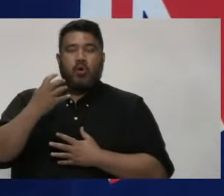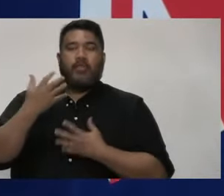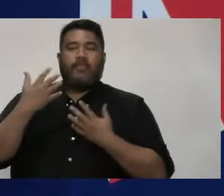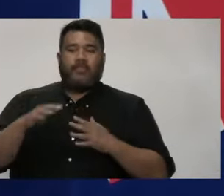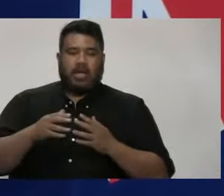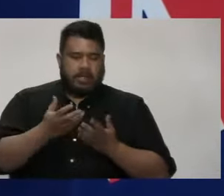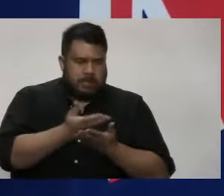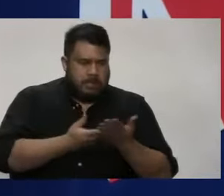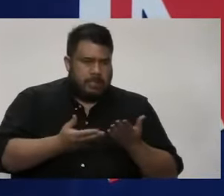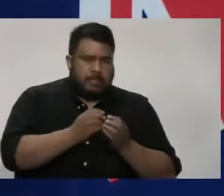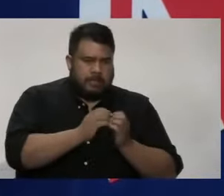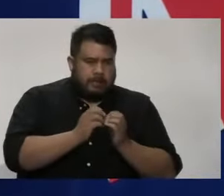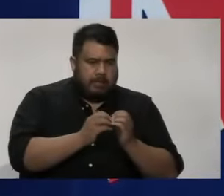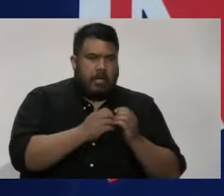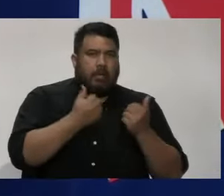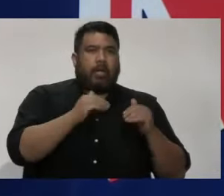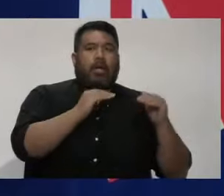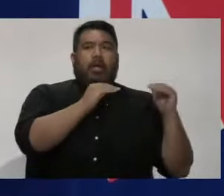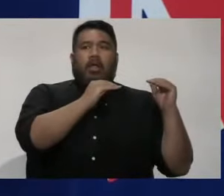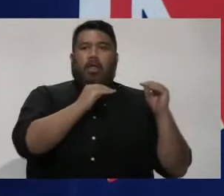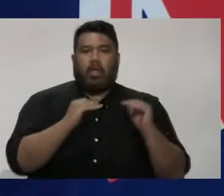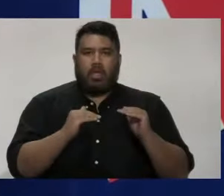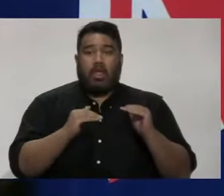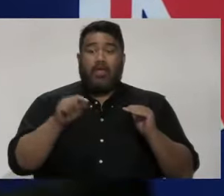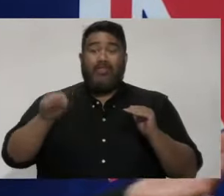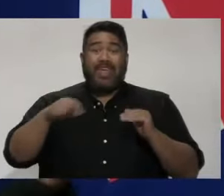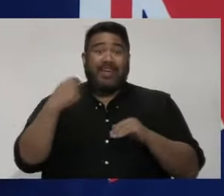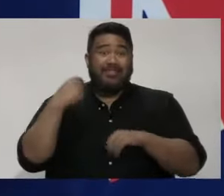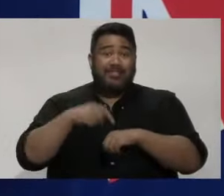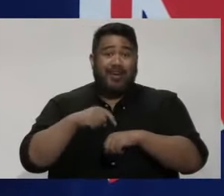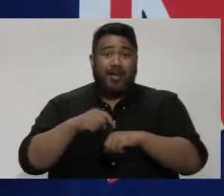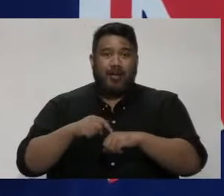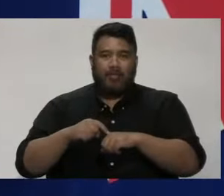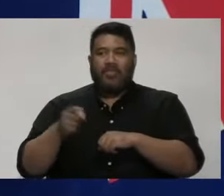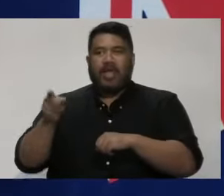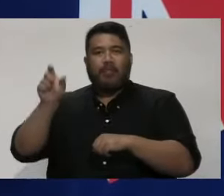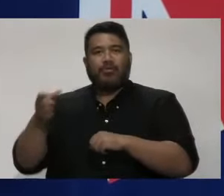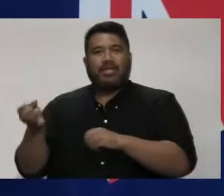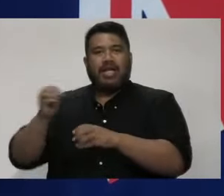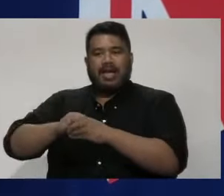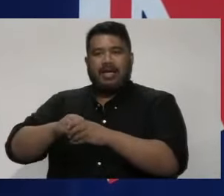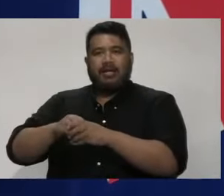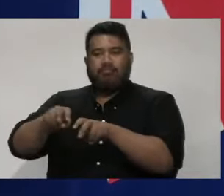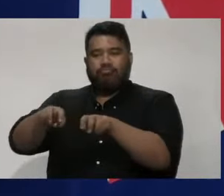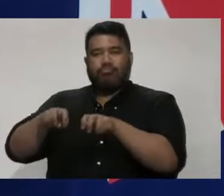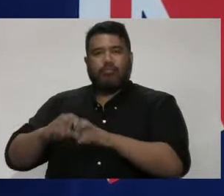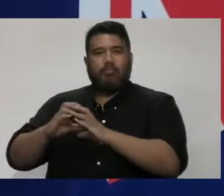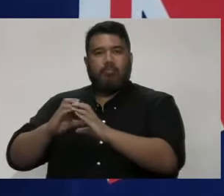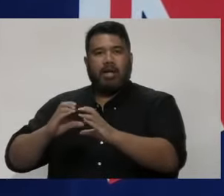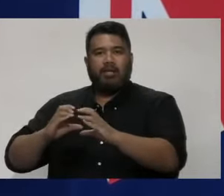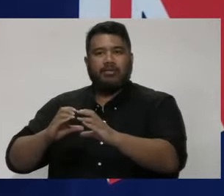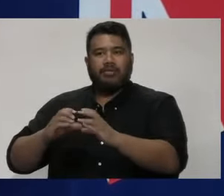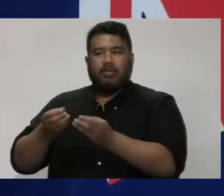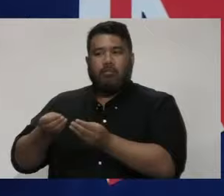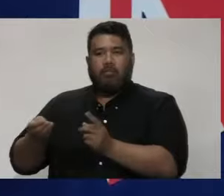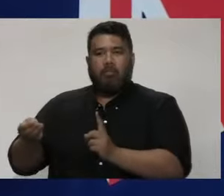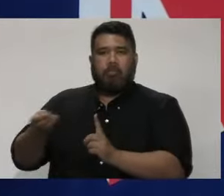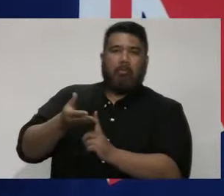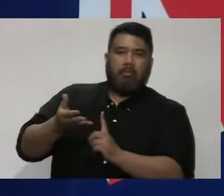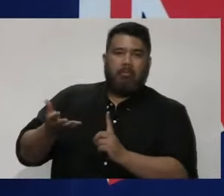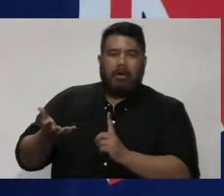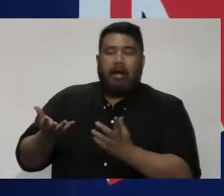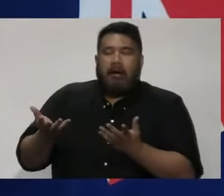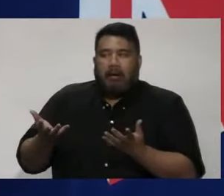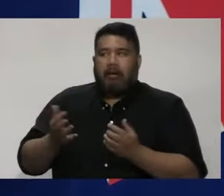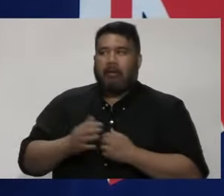restrictions, this bus trip occurred. So it was pre those restrictions being in place and pre us saying that we wanted everyone in